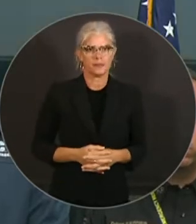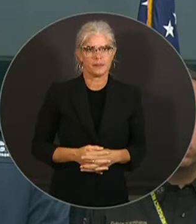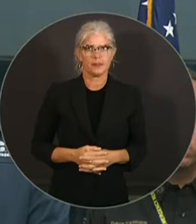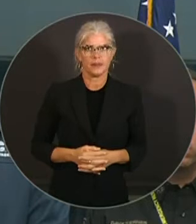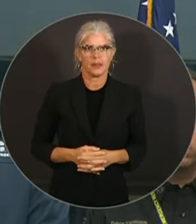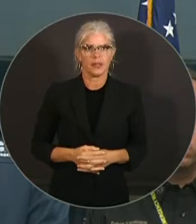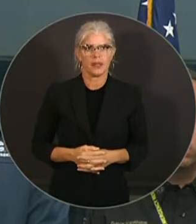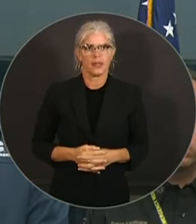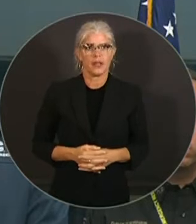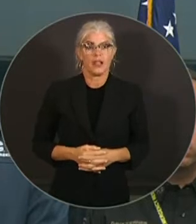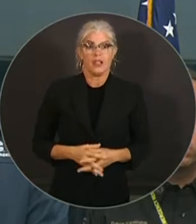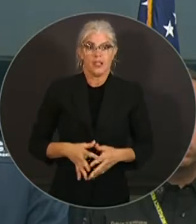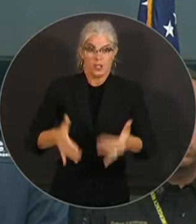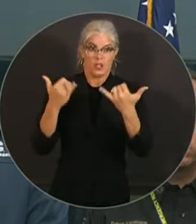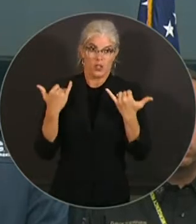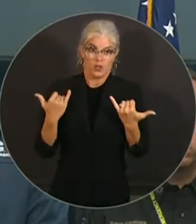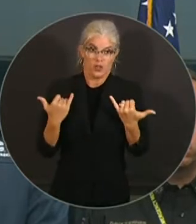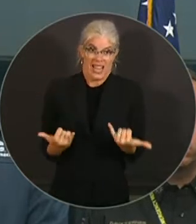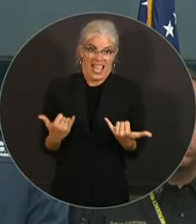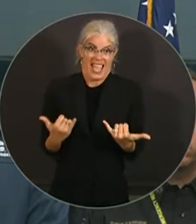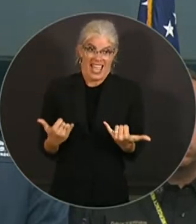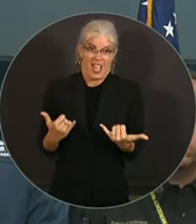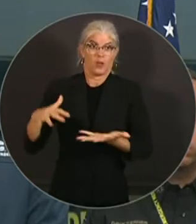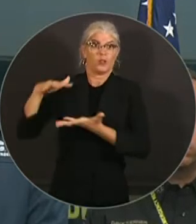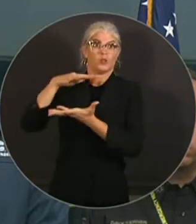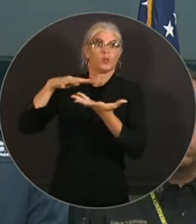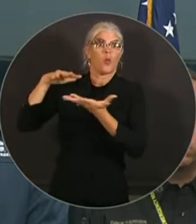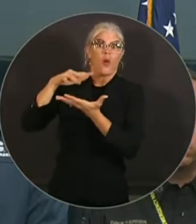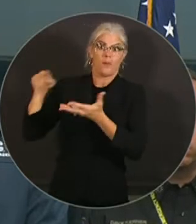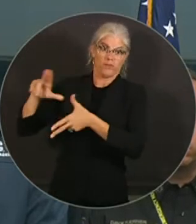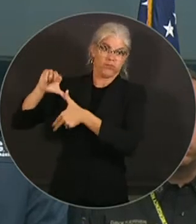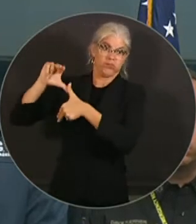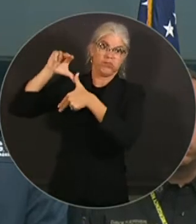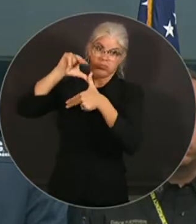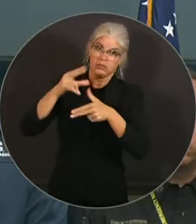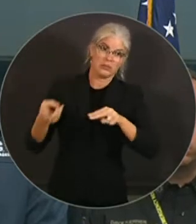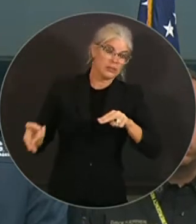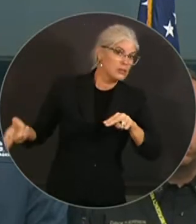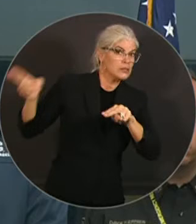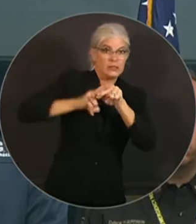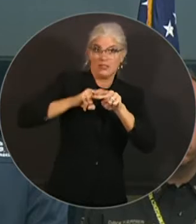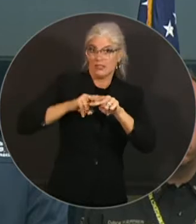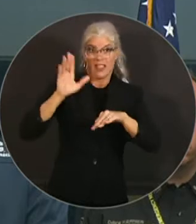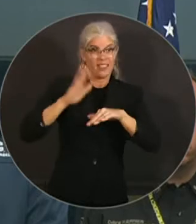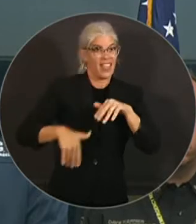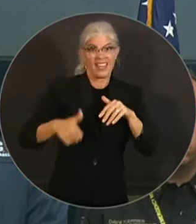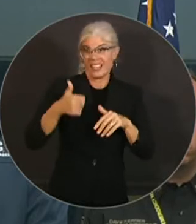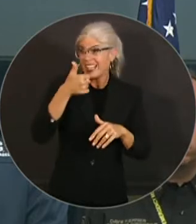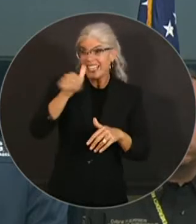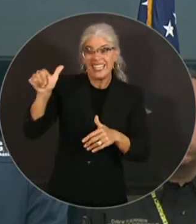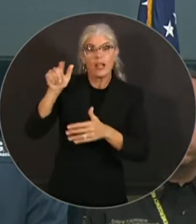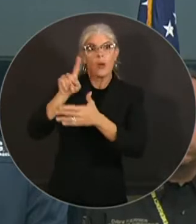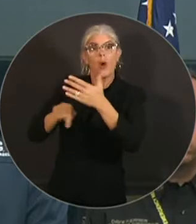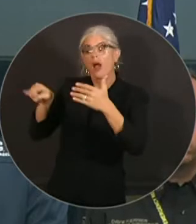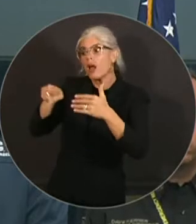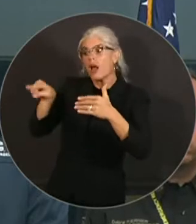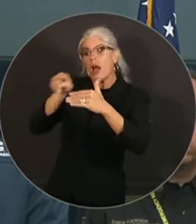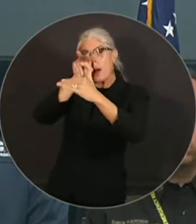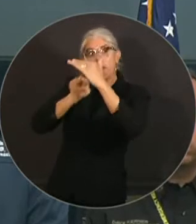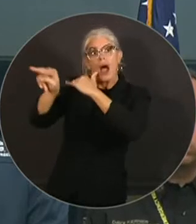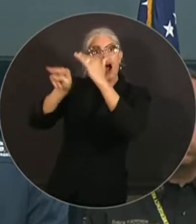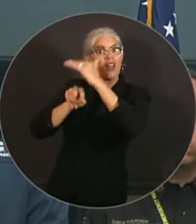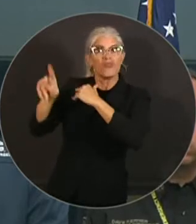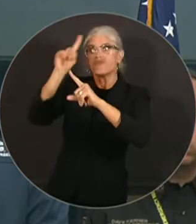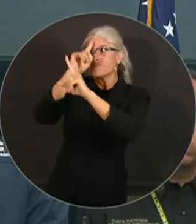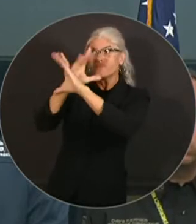This is right now a storm that is stronger than what any of the models envisioned just 48 hours